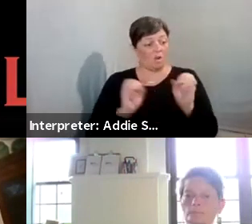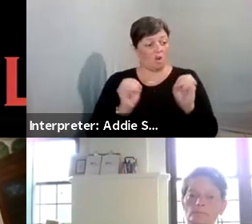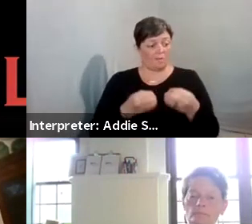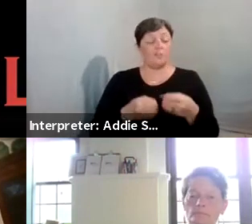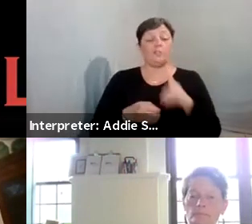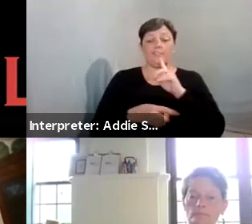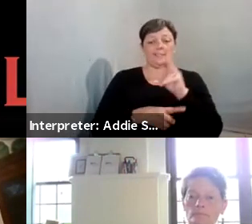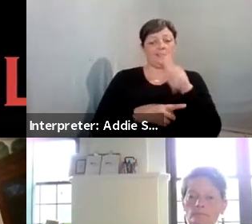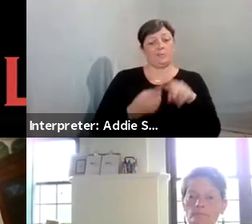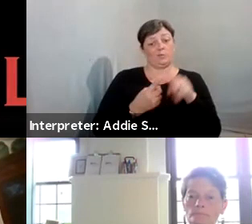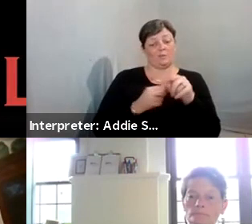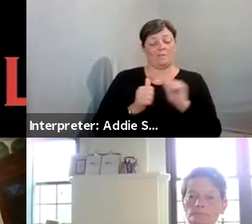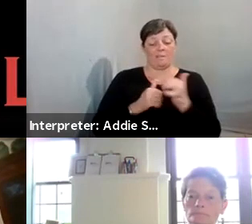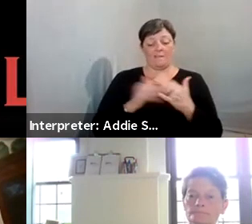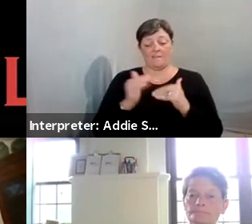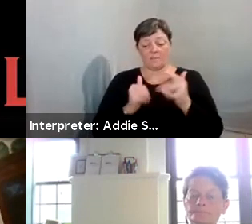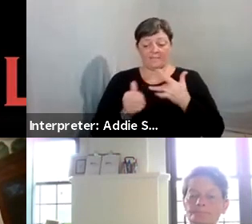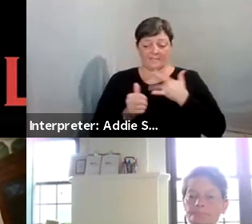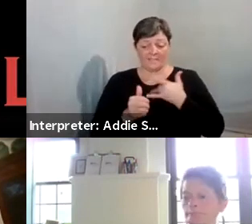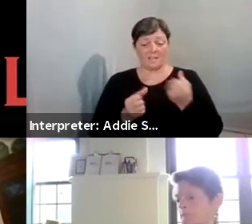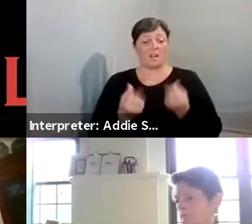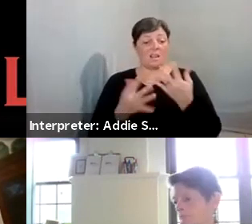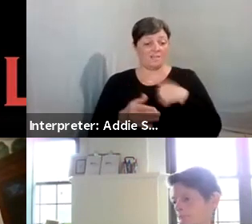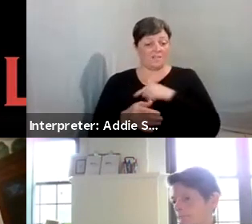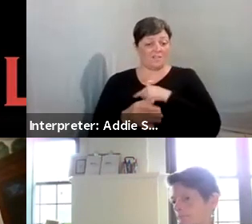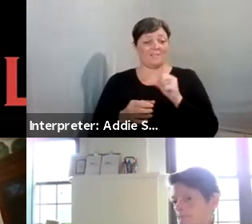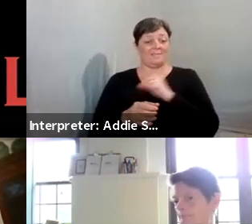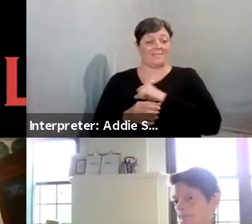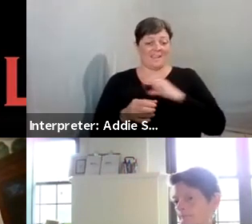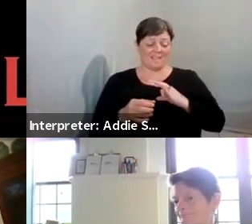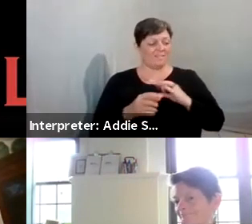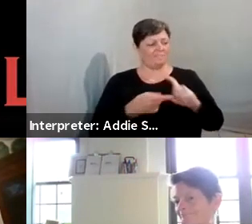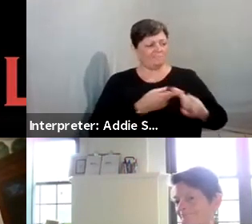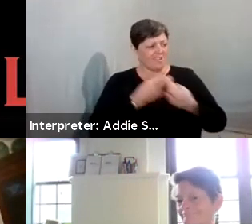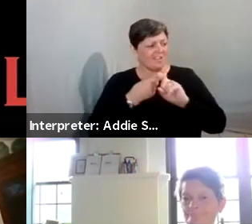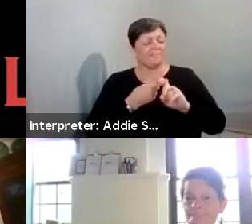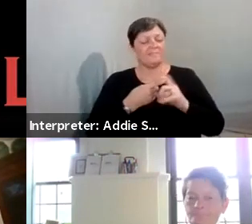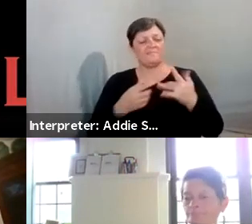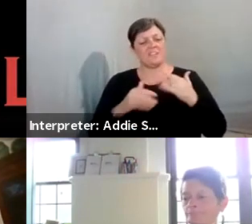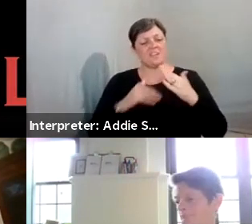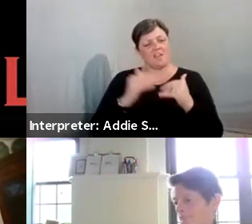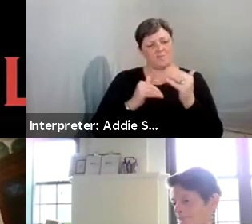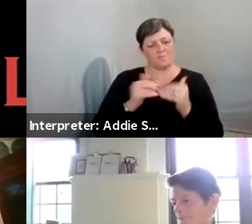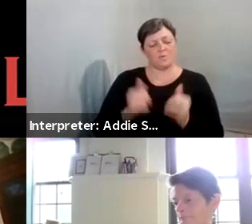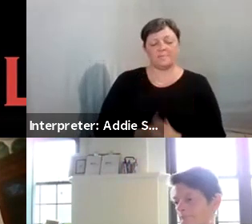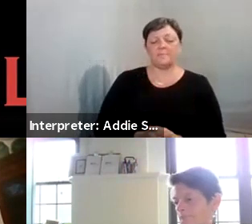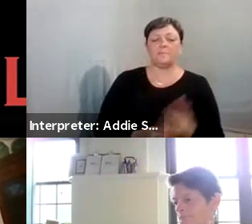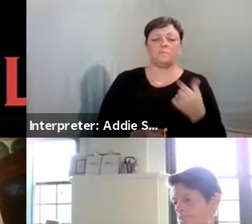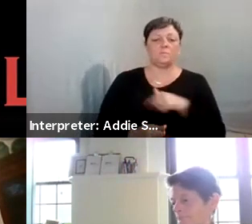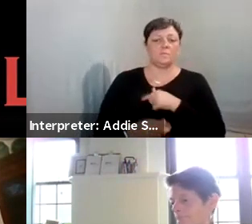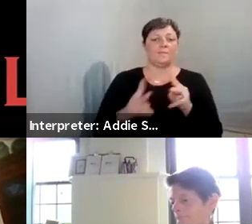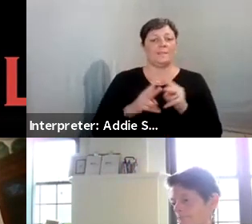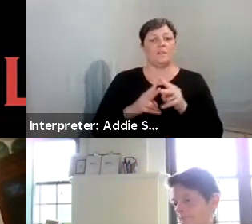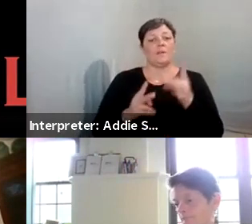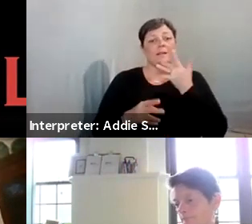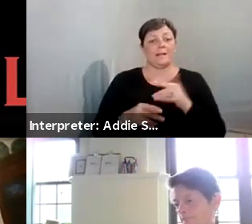it's really up to you how comfortable you feel. A lot of our staff are friends and they feel comfortable. We've been very lucky. We've